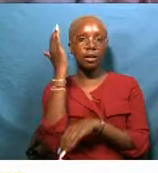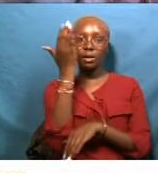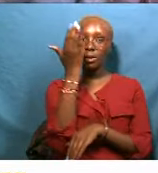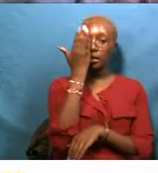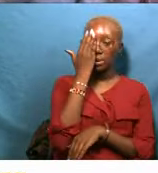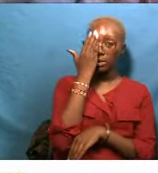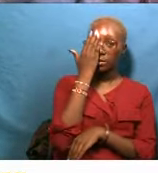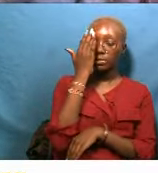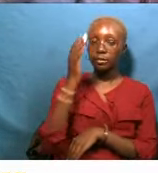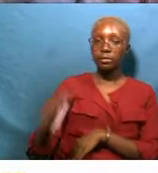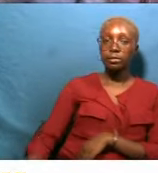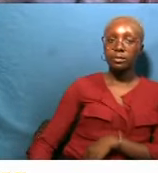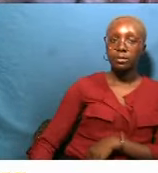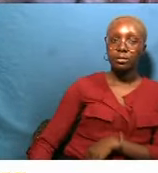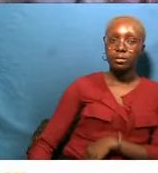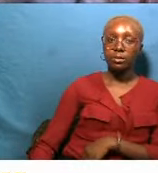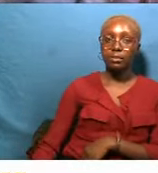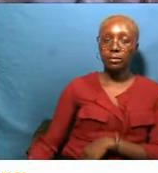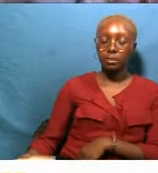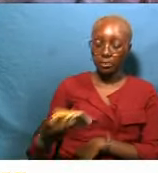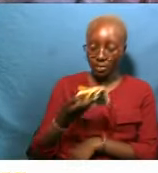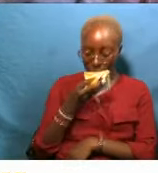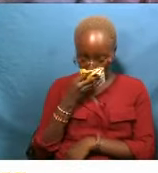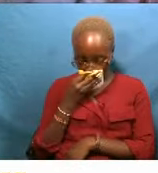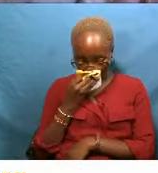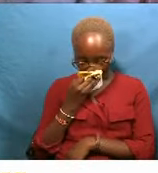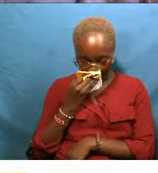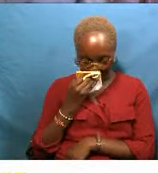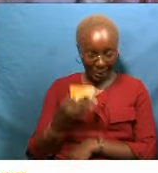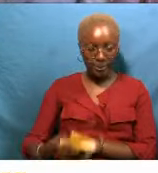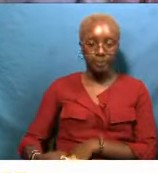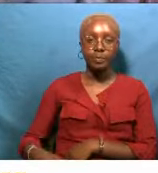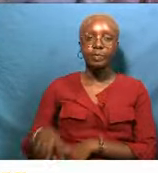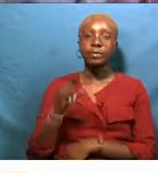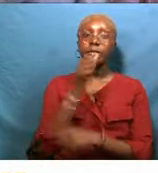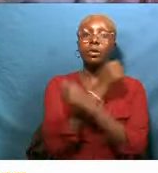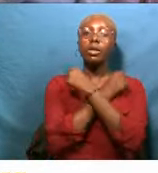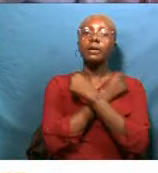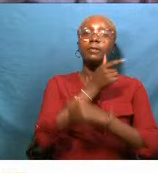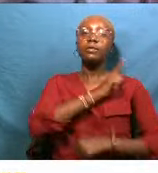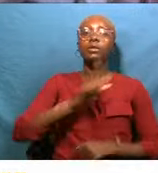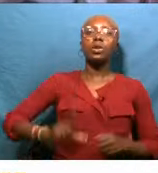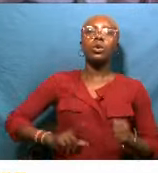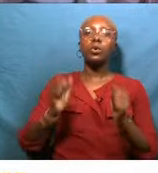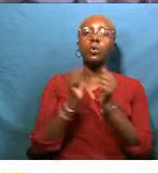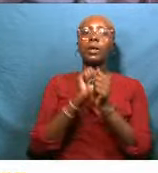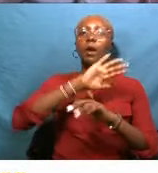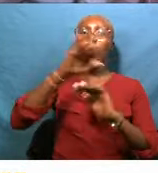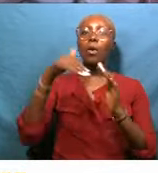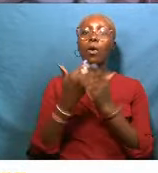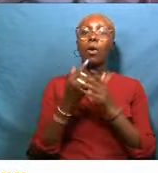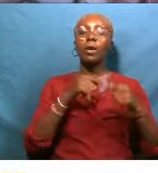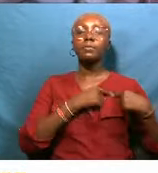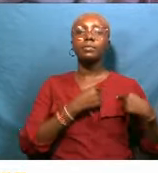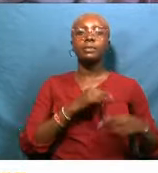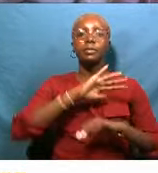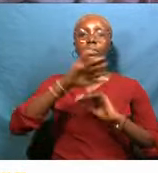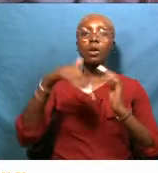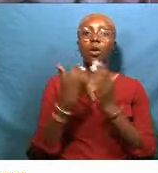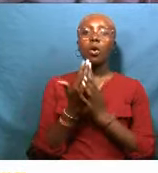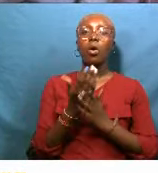our God is the only Lord. You shall love the Lord your God with all your heart, with all your soul, and with all